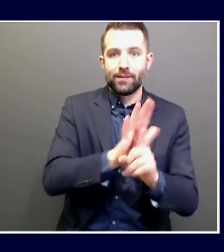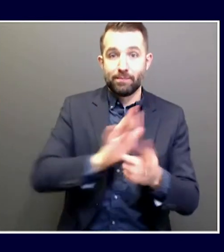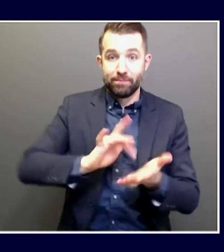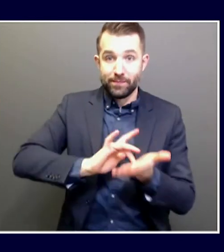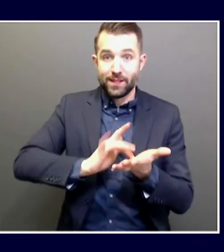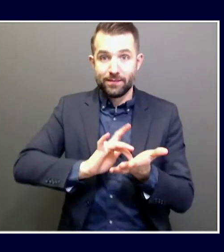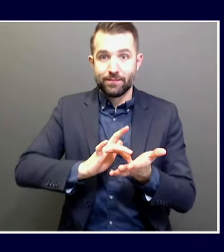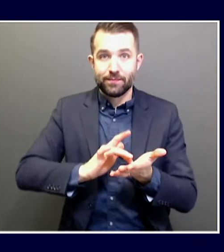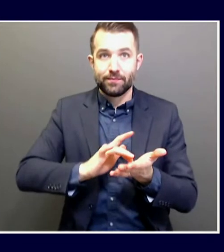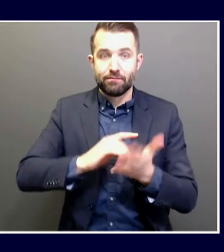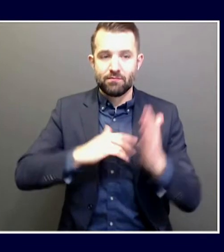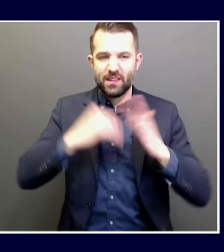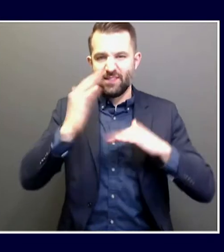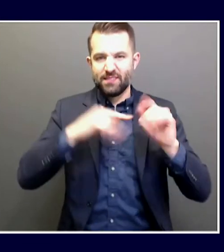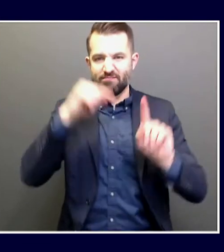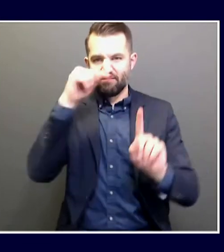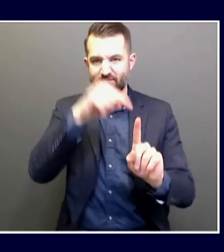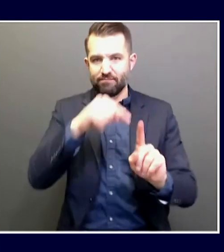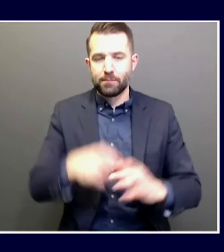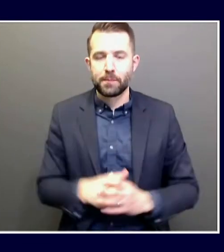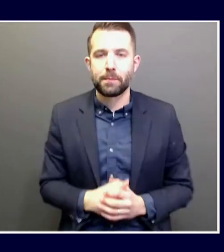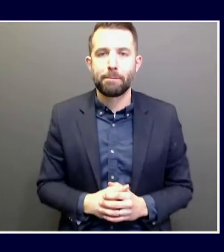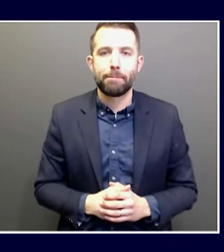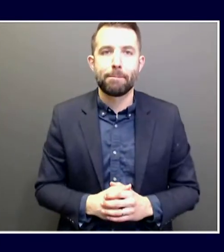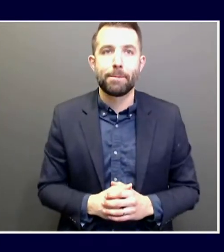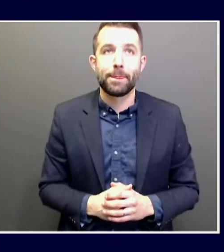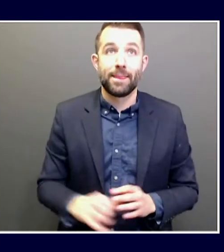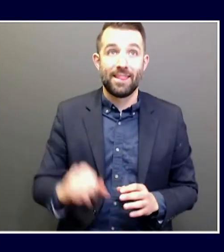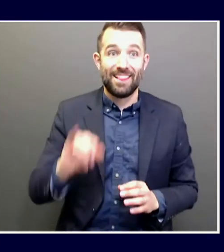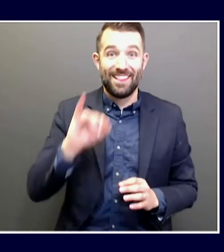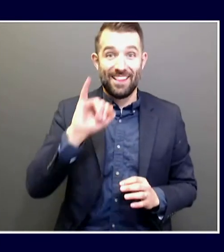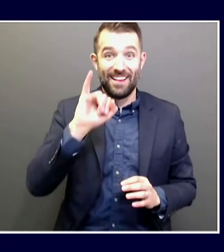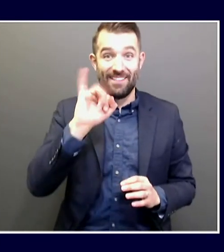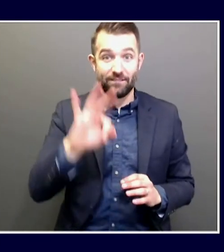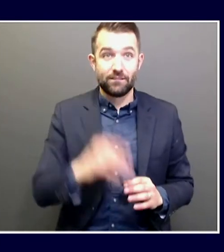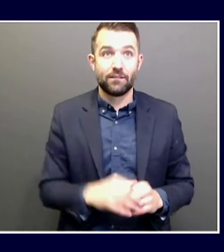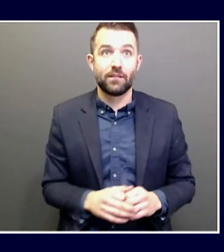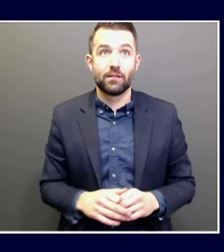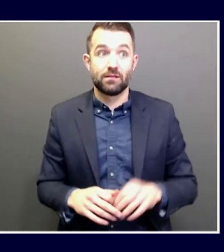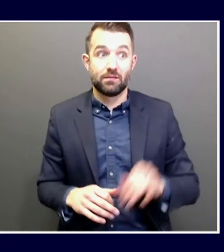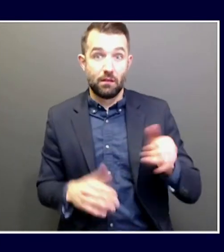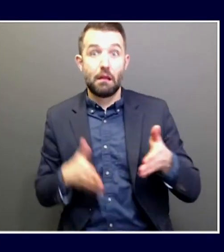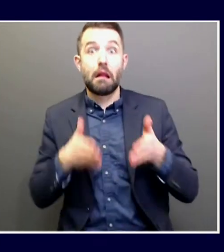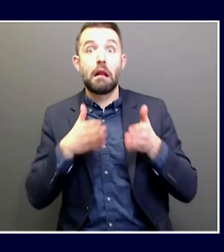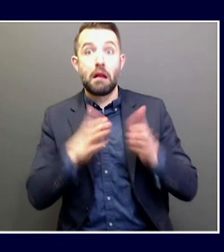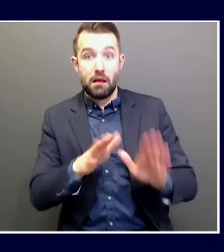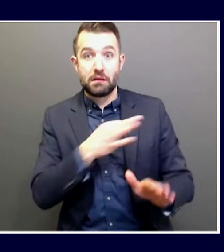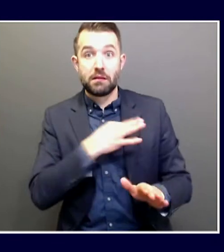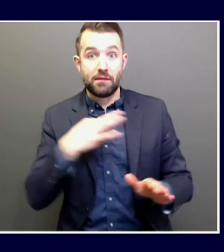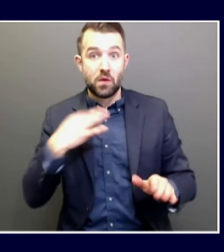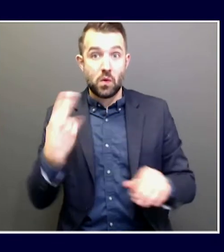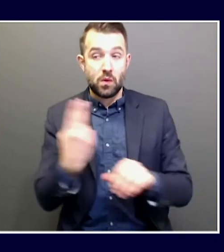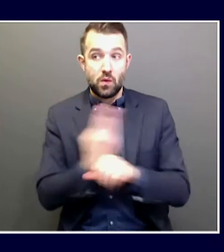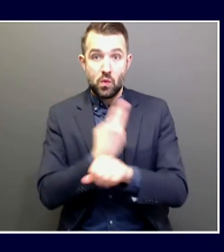contingency. This crisis use of COVID positive staff is a last resort. The